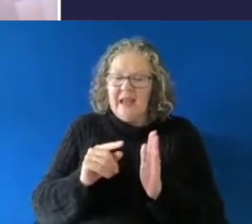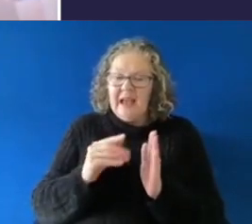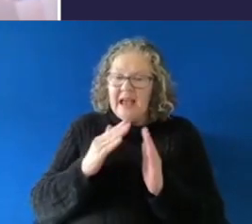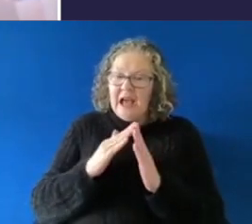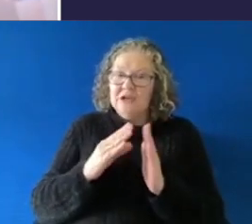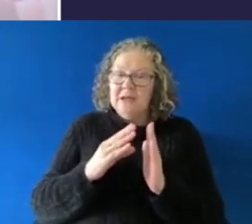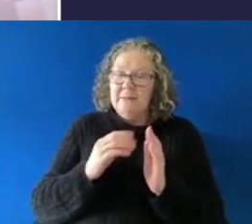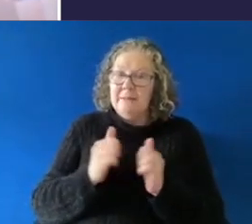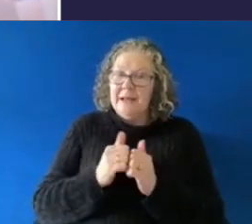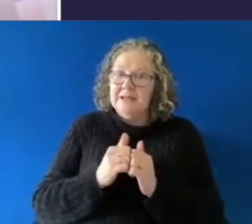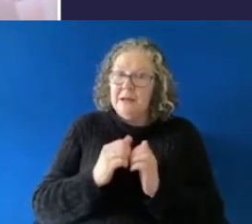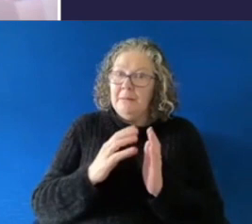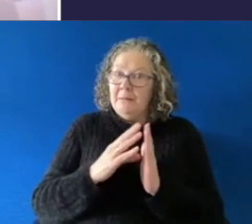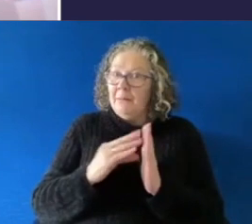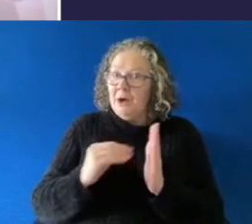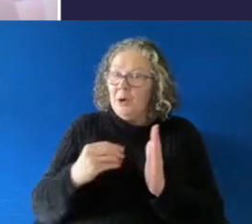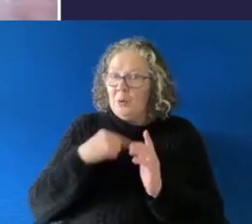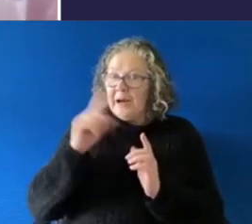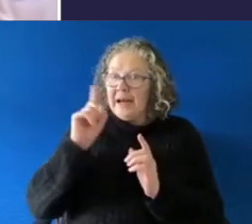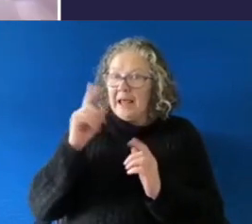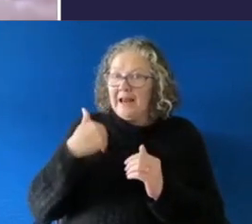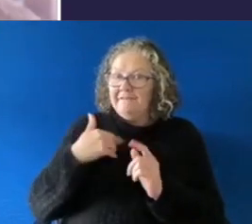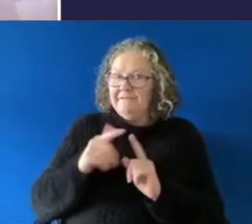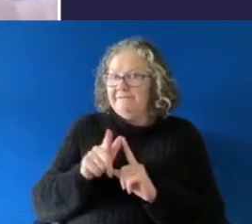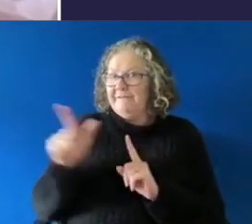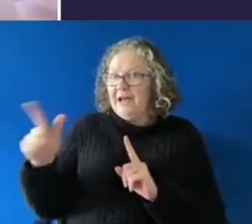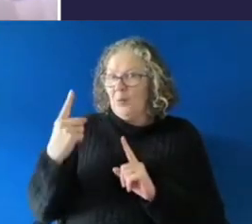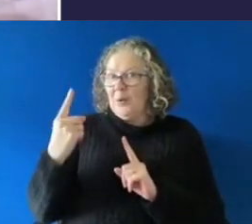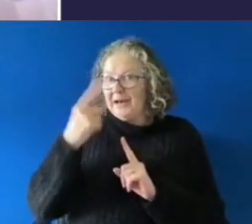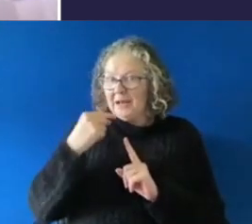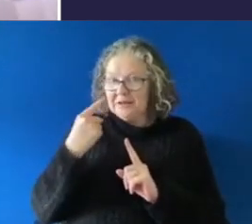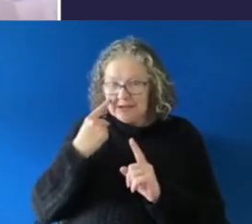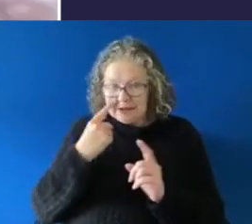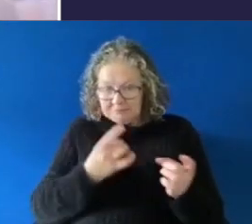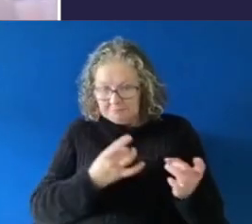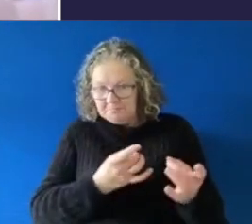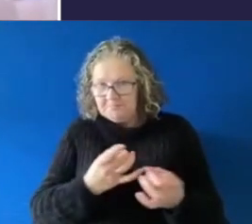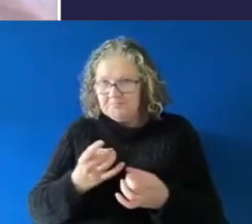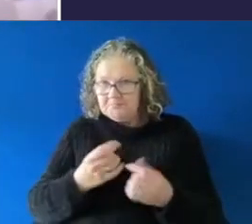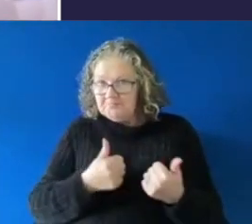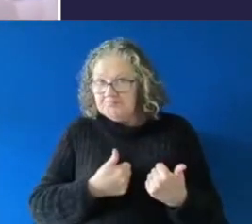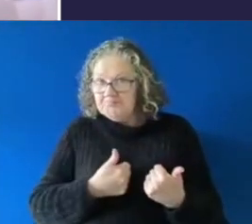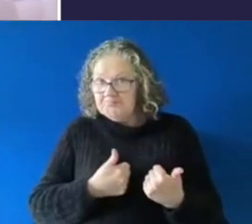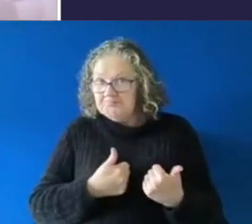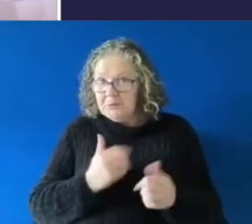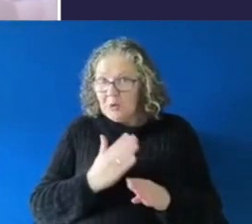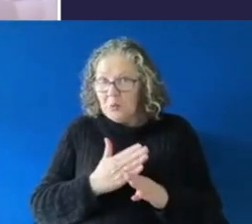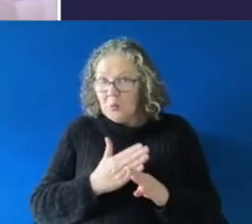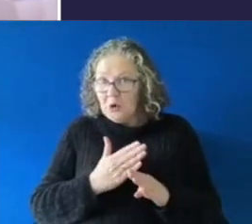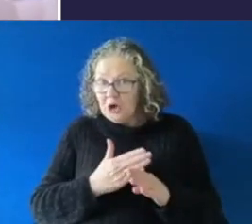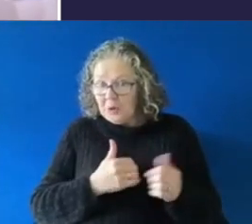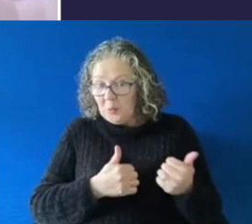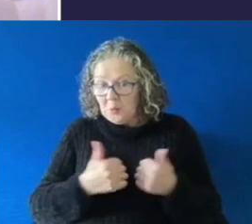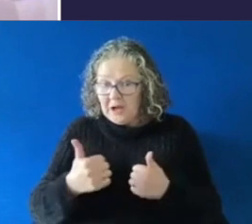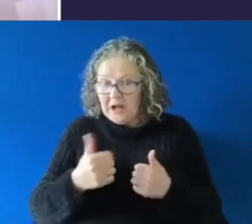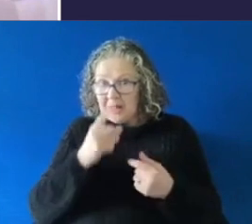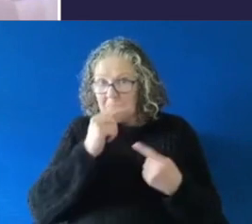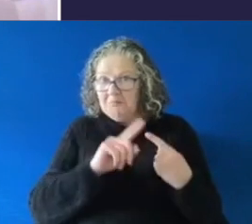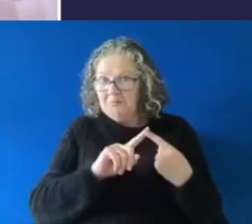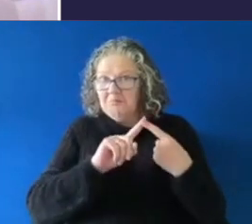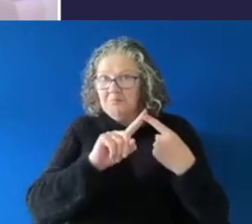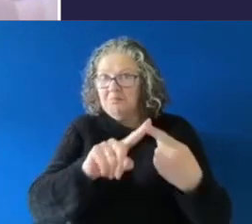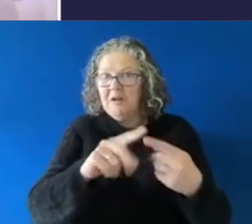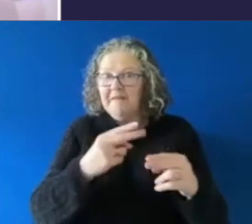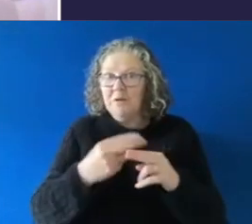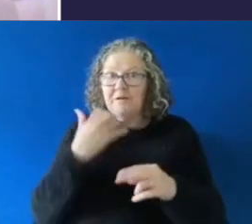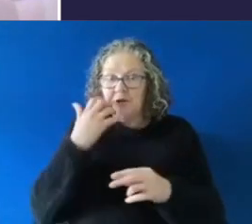moving away, we're an hour away, and we're just going to see that everything we've got in place, is it working really well? Can it sustain itself for the future? But generally